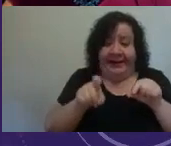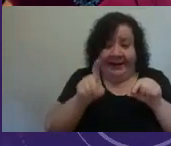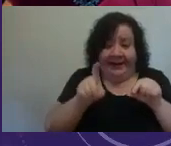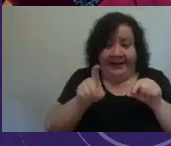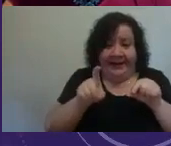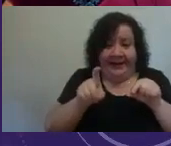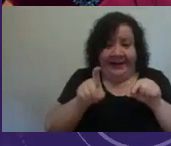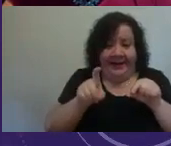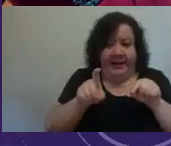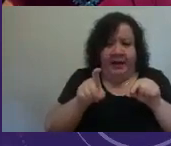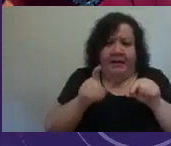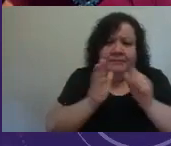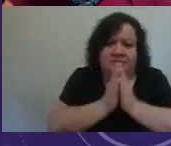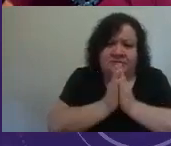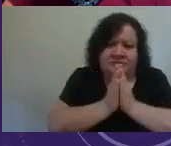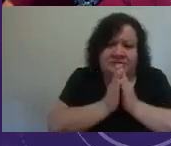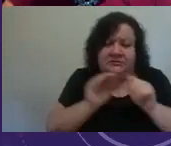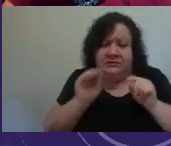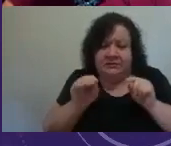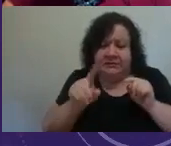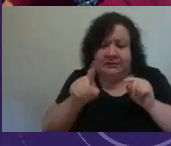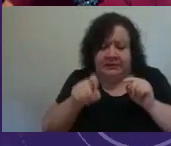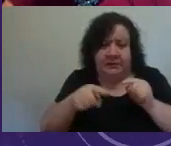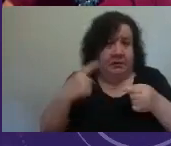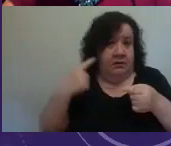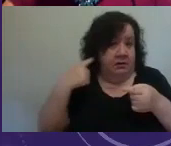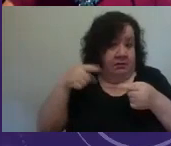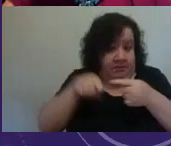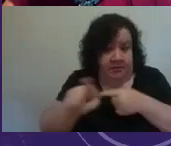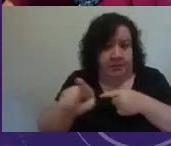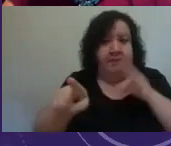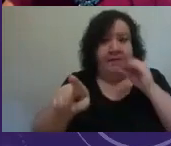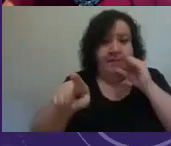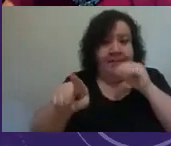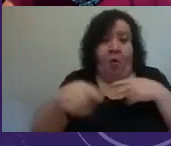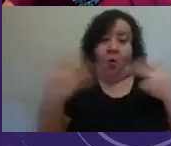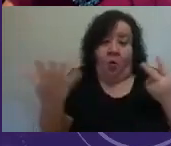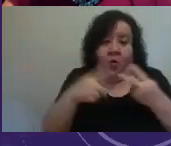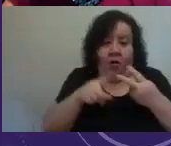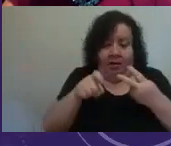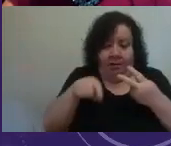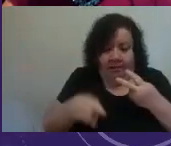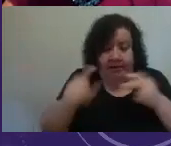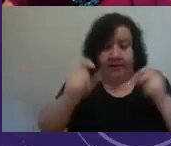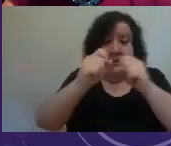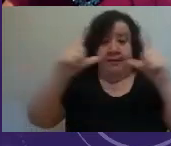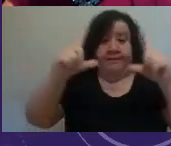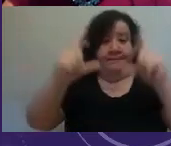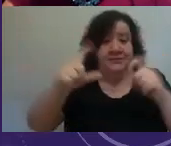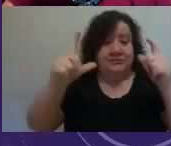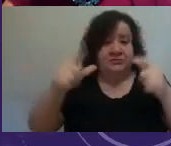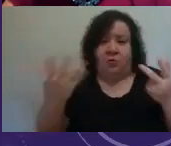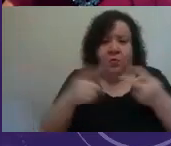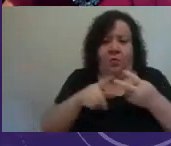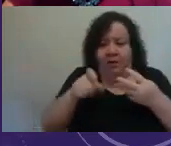not be suitable for viewing at work. Or perhaps it's a video clip of